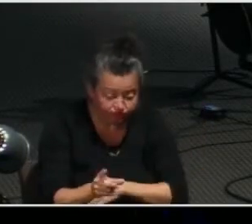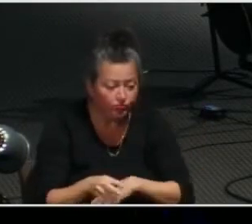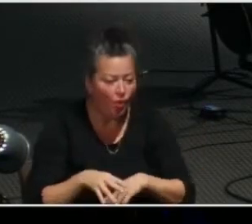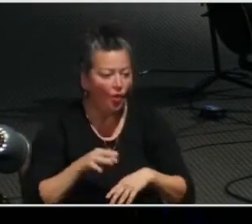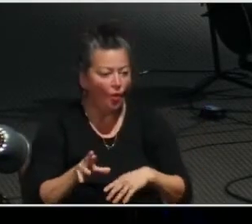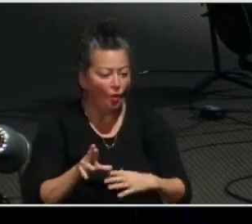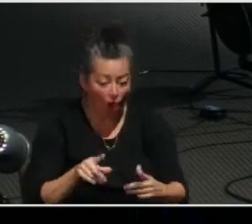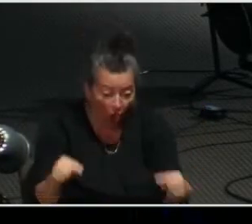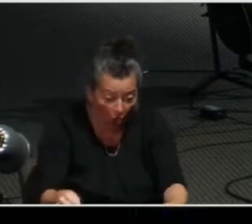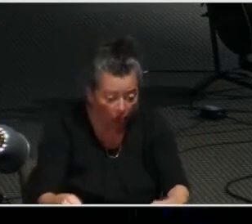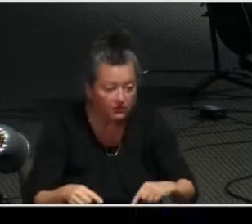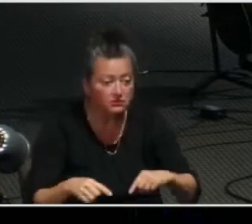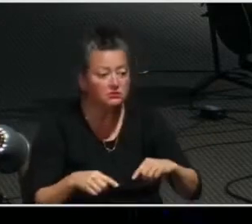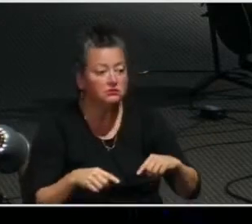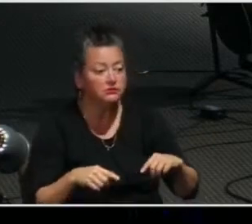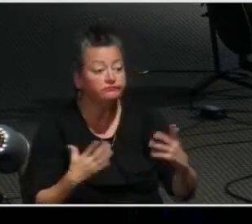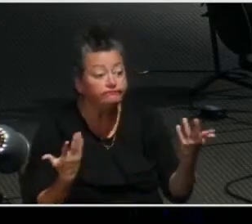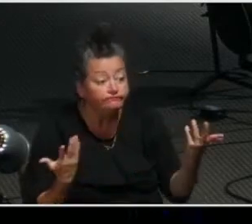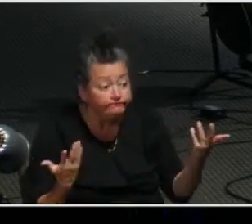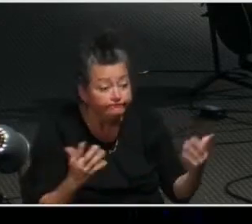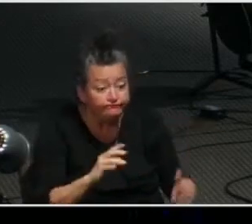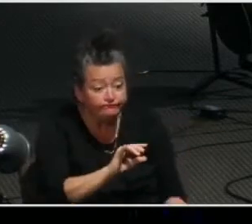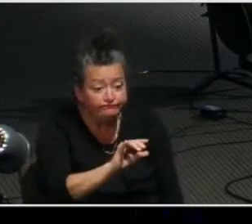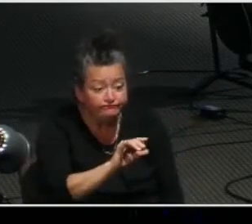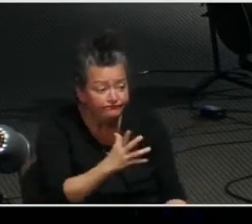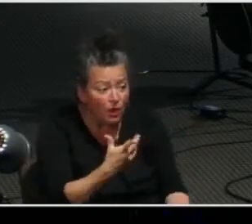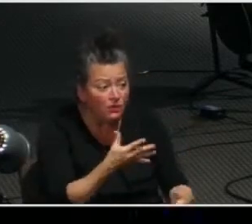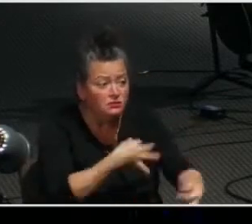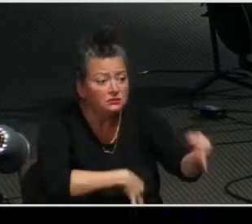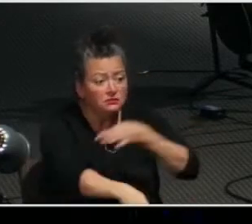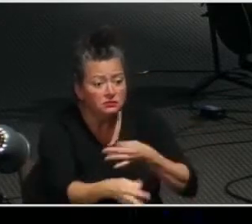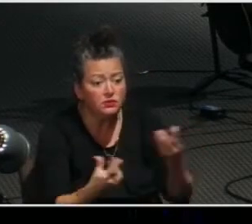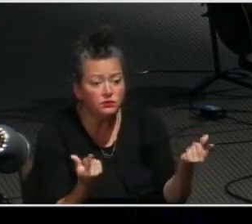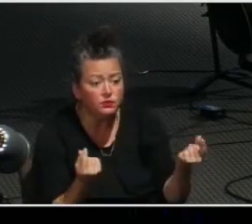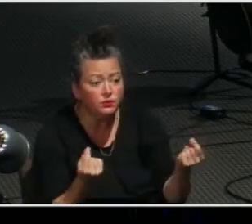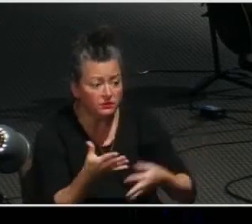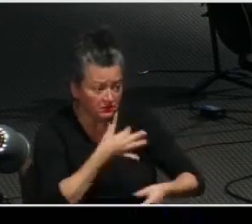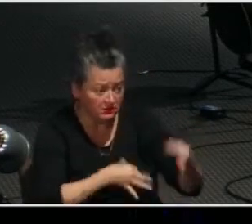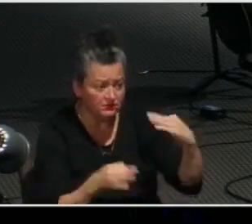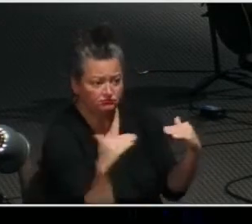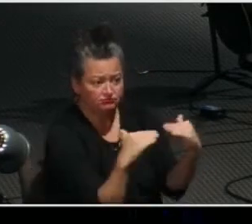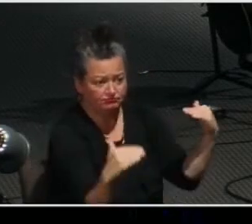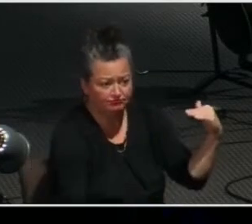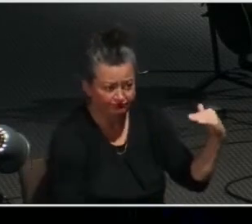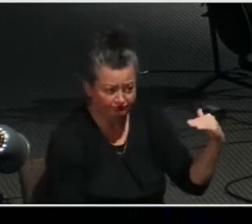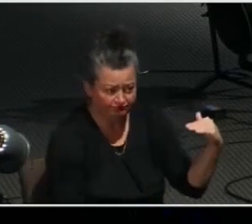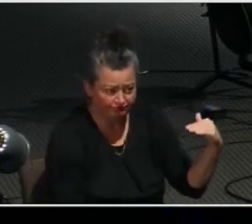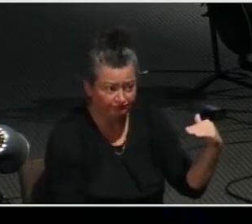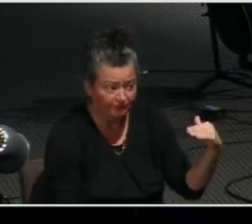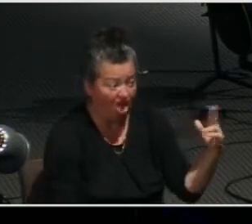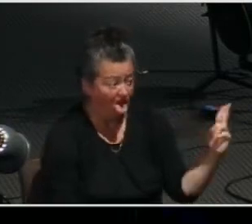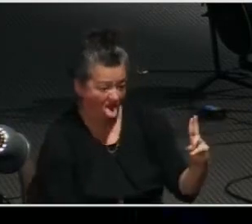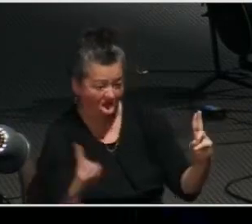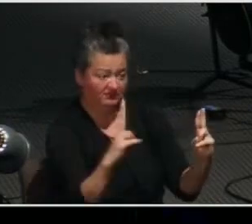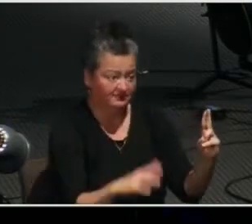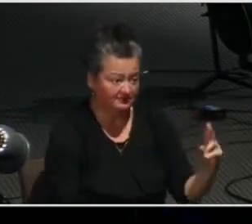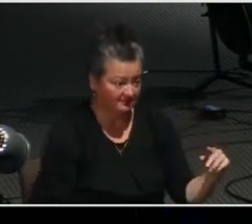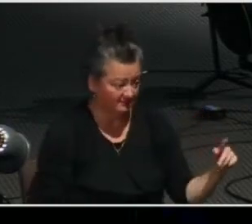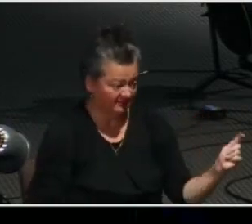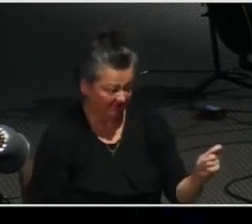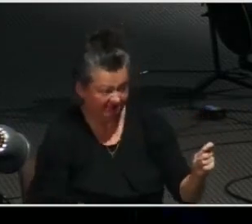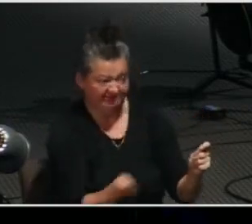committed. And this payment might take the form of time spent in prison or some sort of suffering that corresponds to the